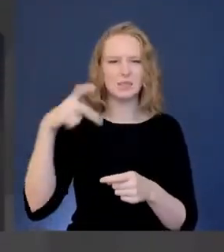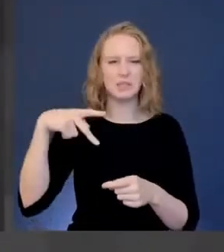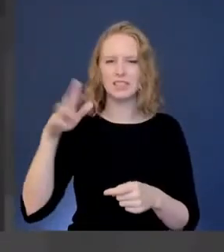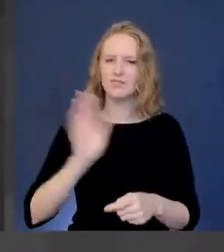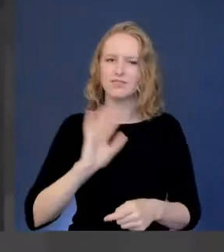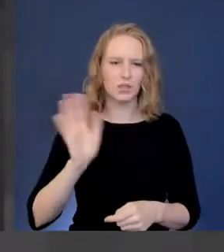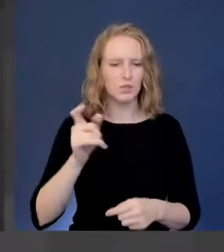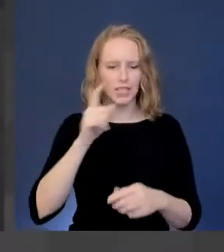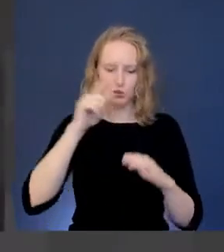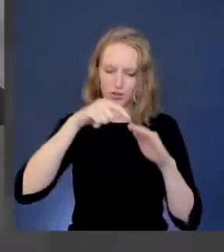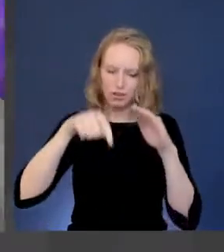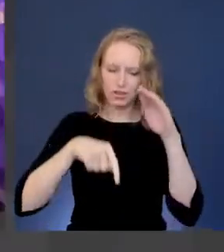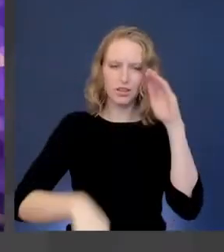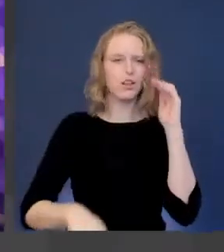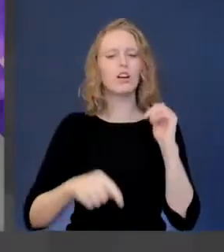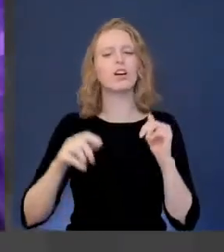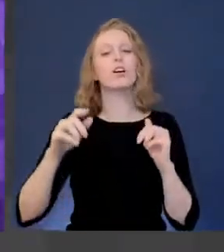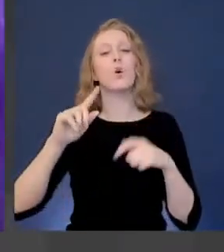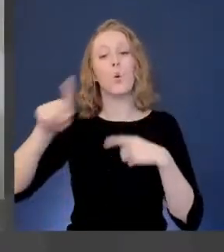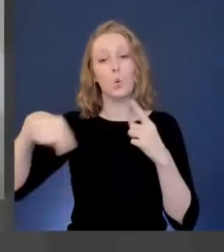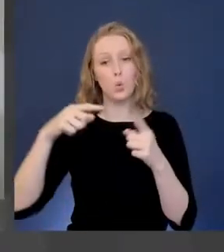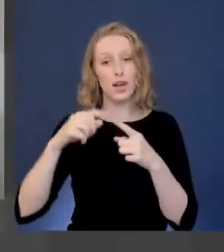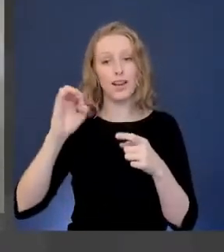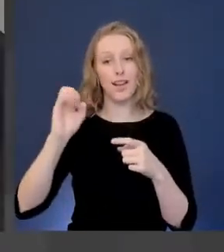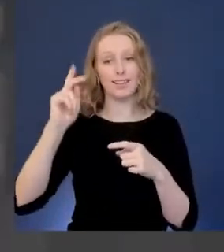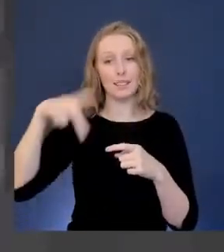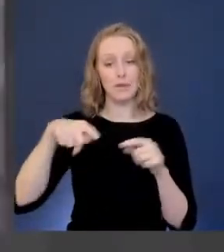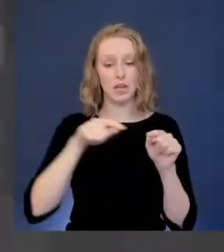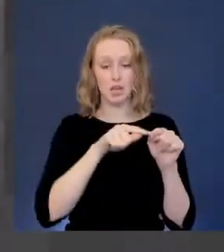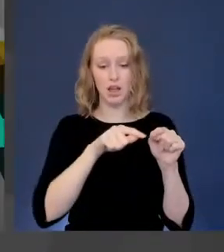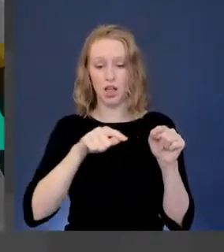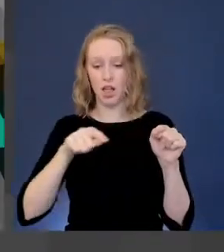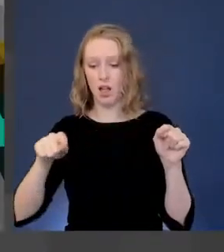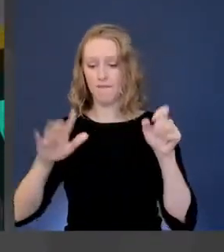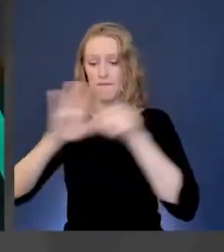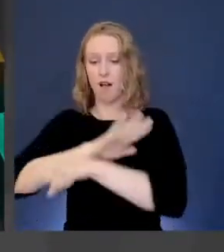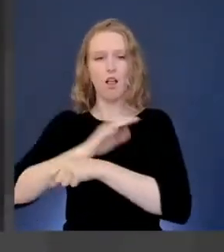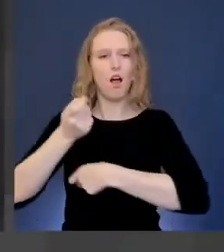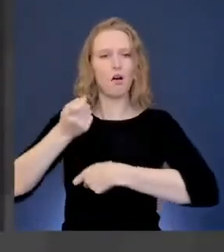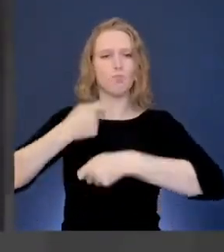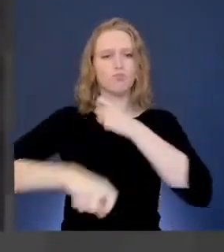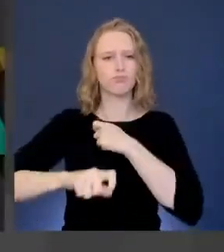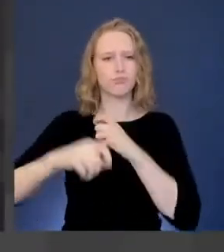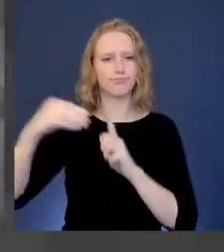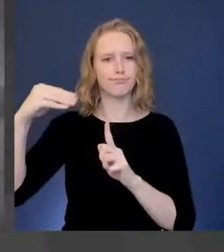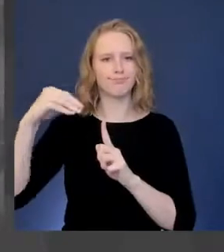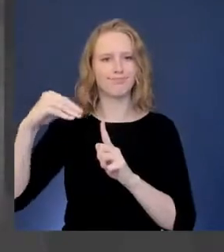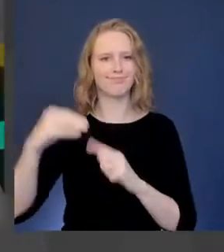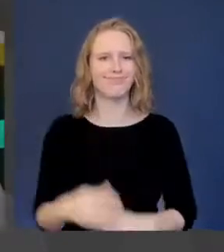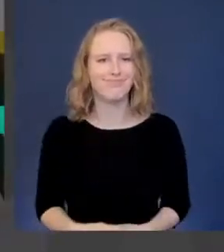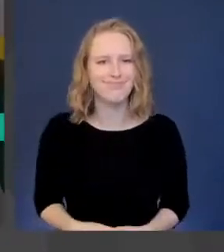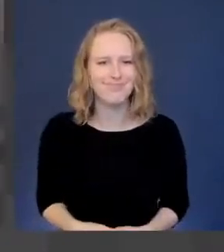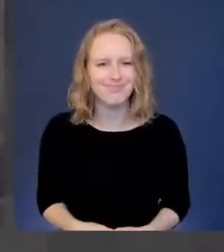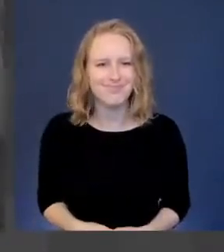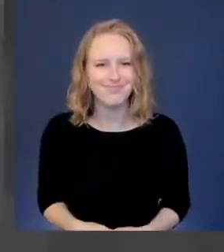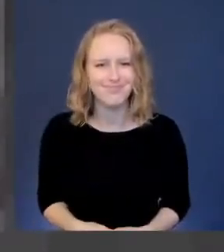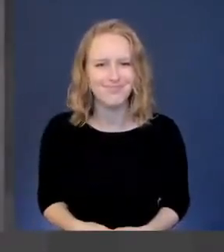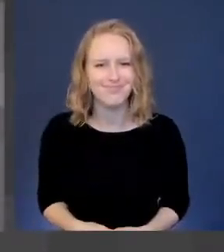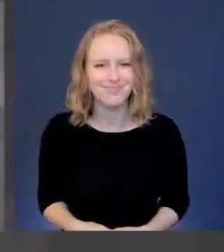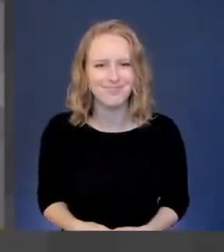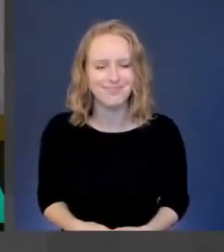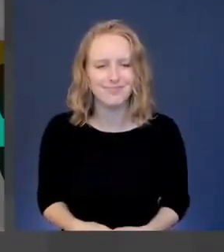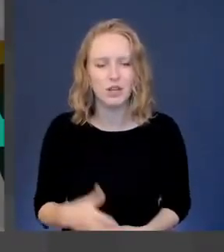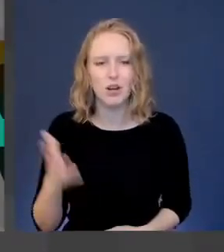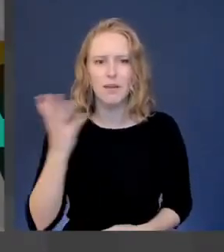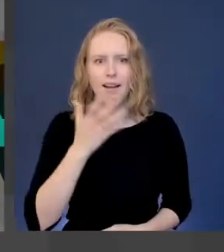down because only when our XP bar fills do we get to morph. Oh my gosh,